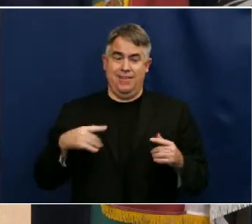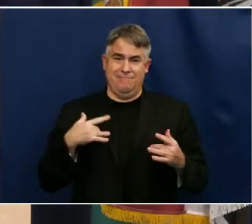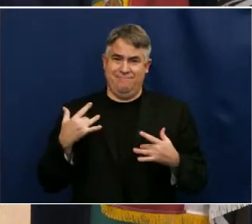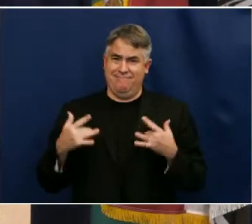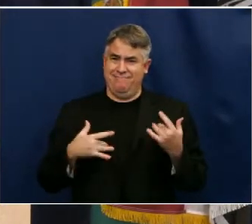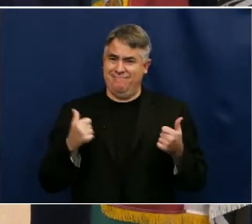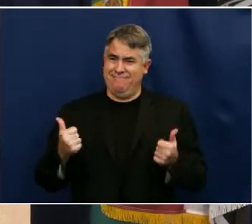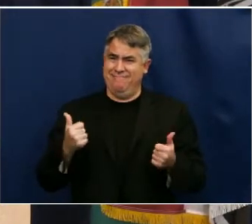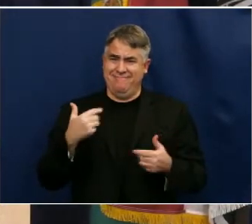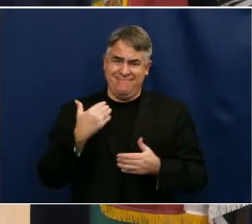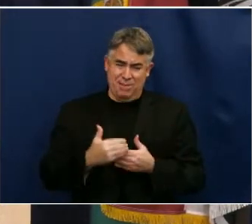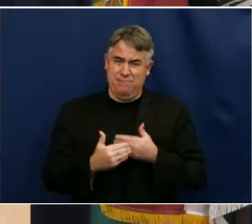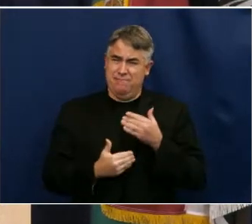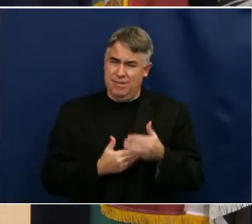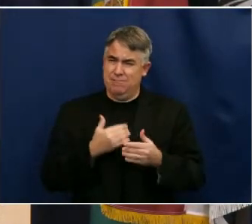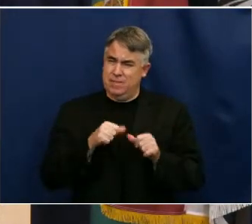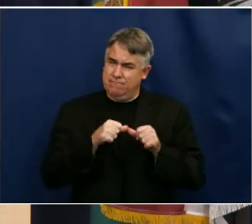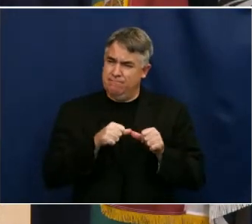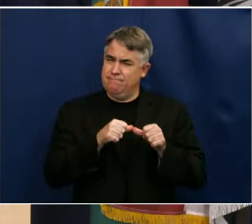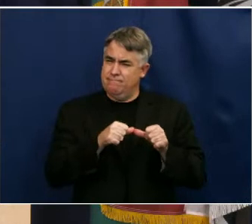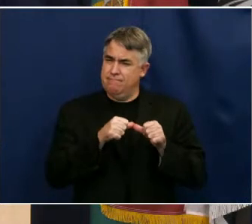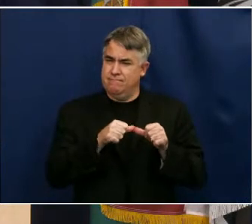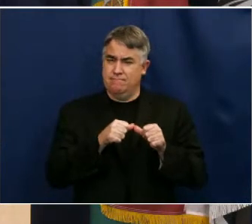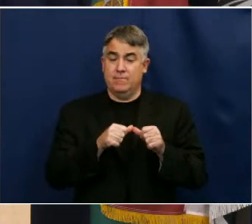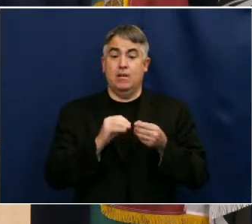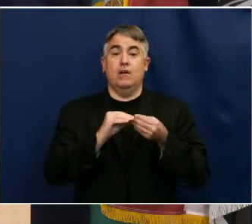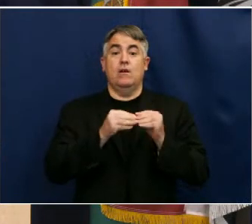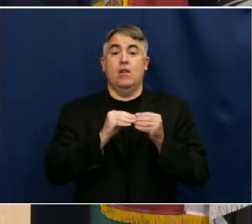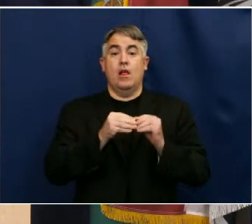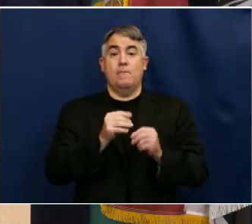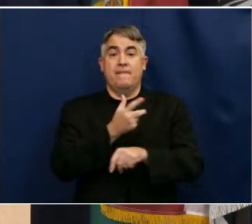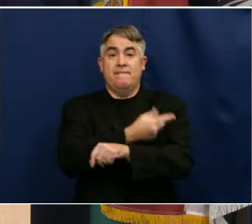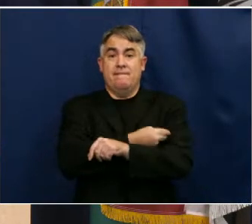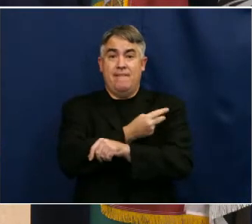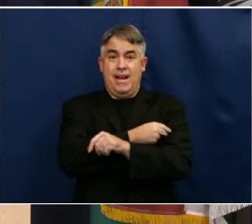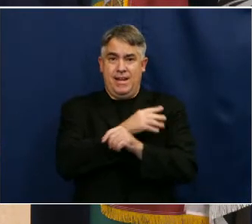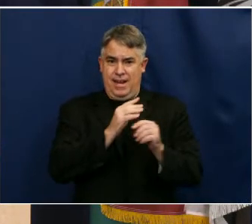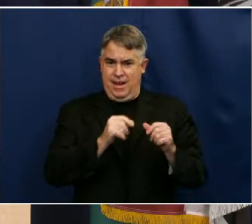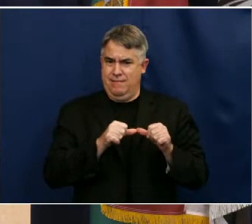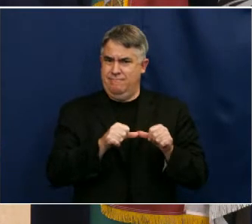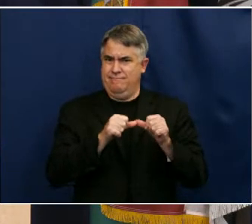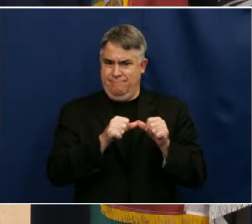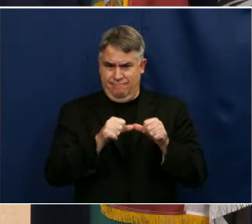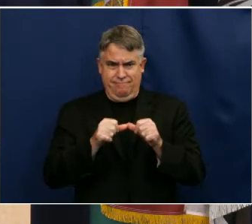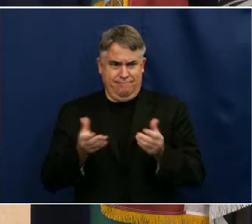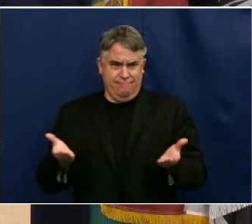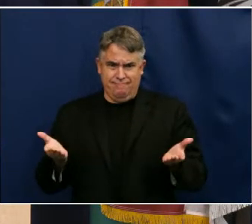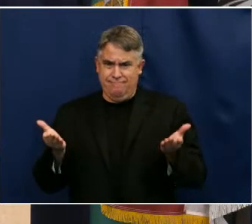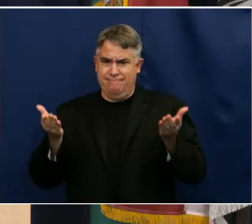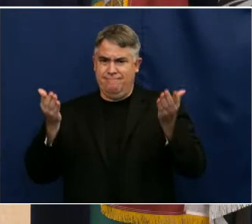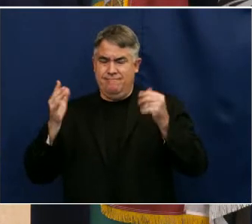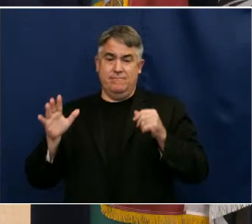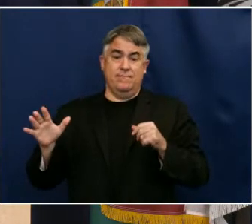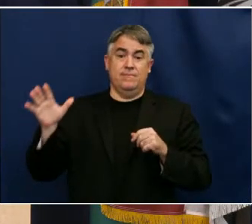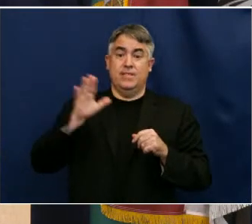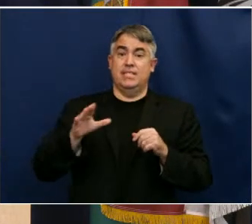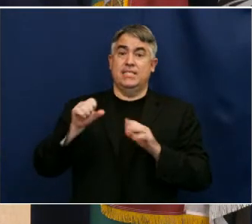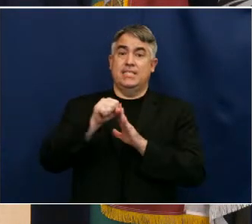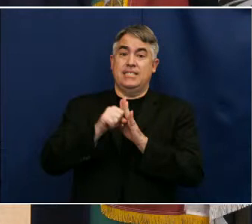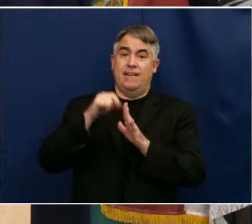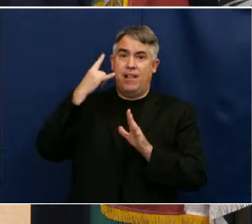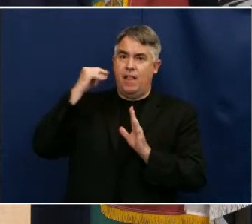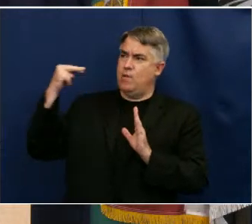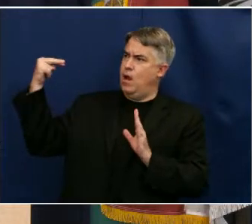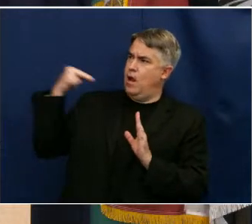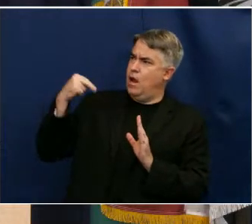progress with our case rates. We see the number of vaccines, again, continuing to be a leader in the state of California. We see plans